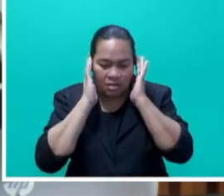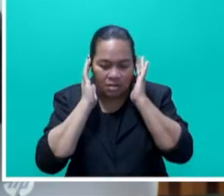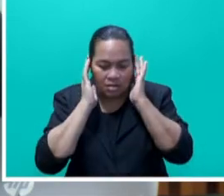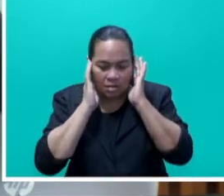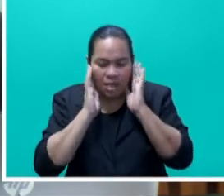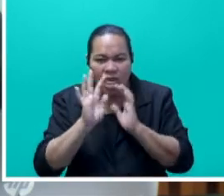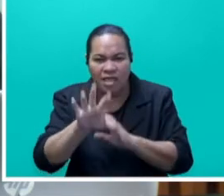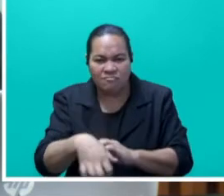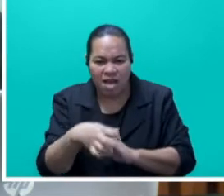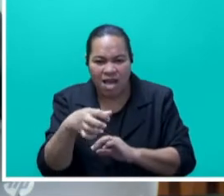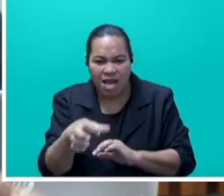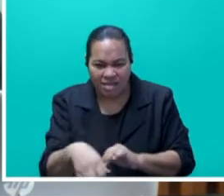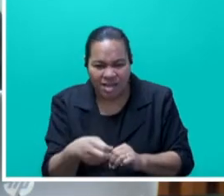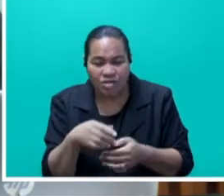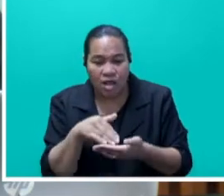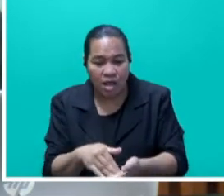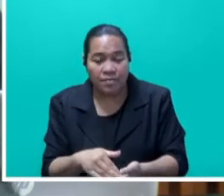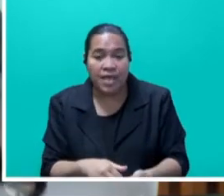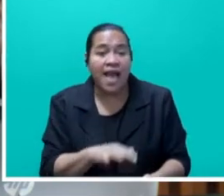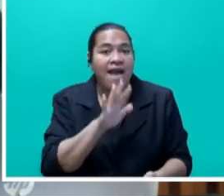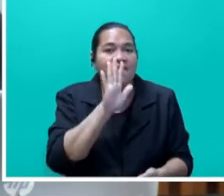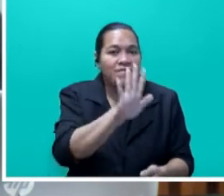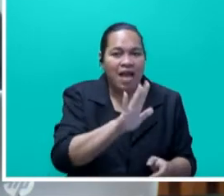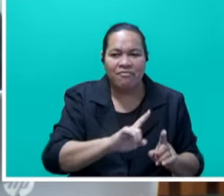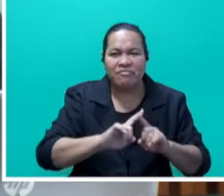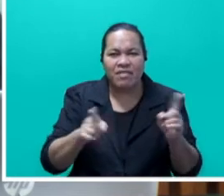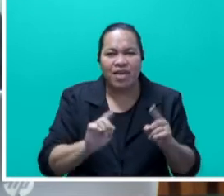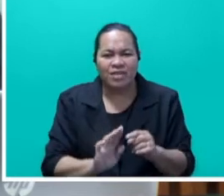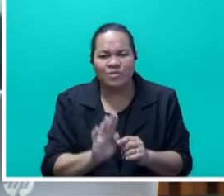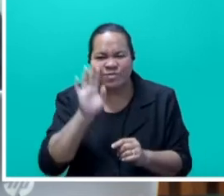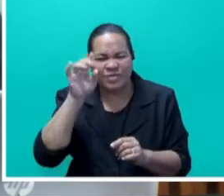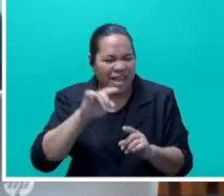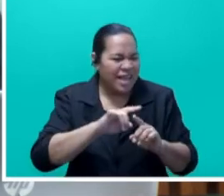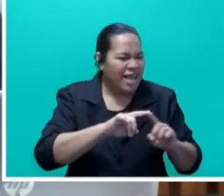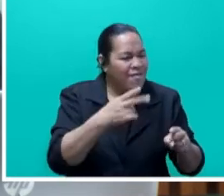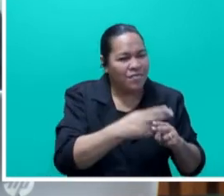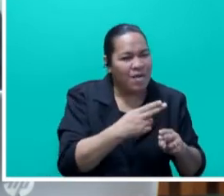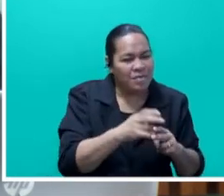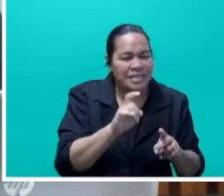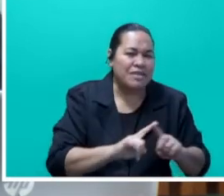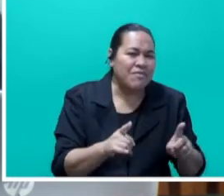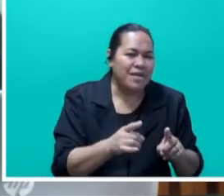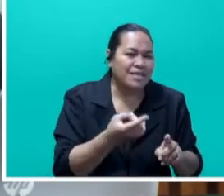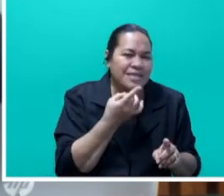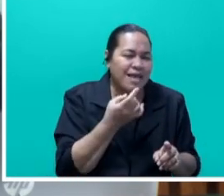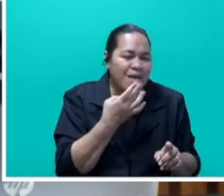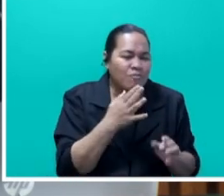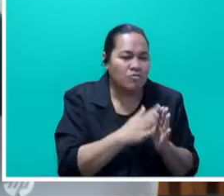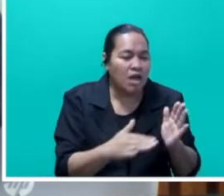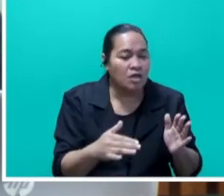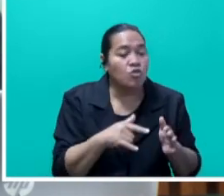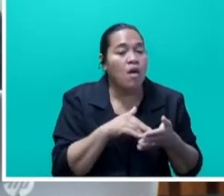groups, and 5 excavators will be provided to these farmers in in Lomai Wuna cluster,